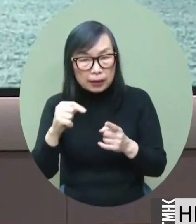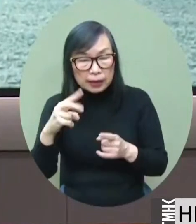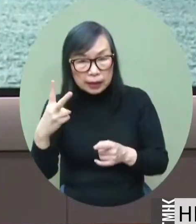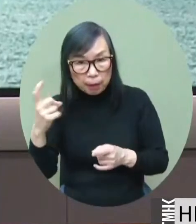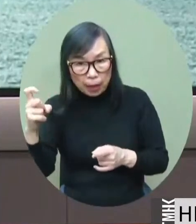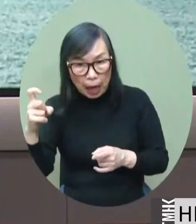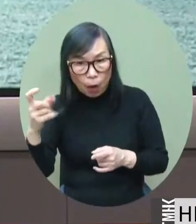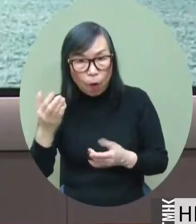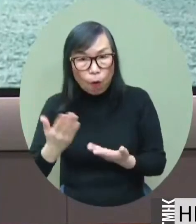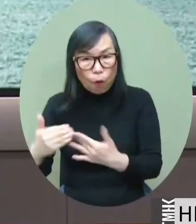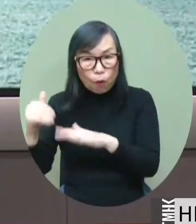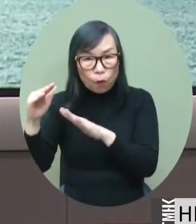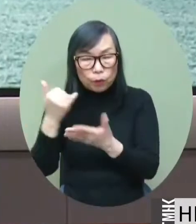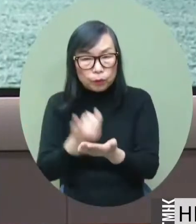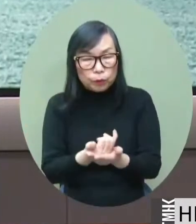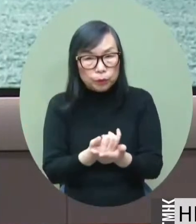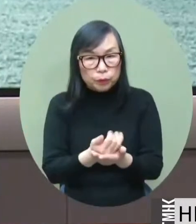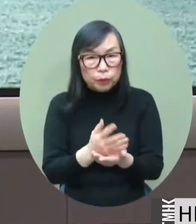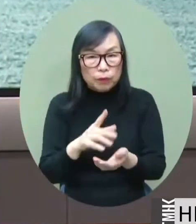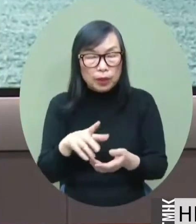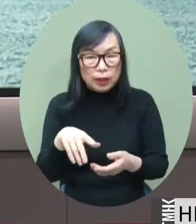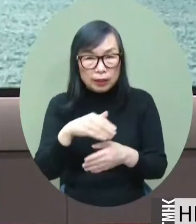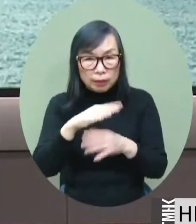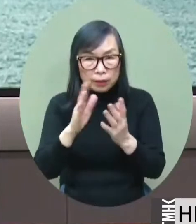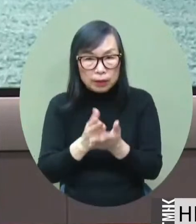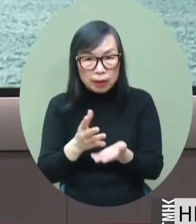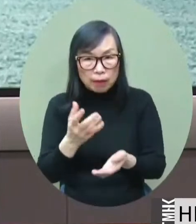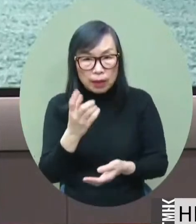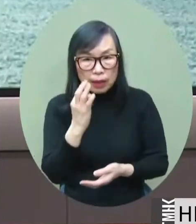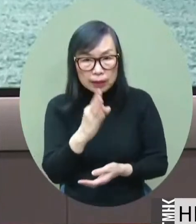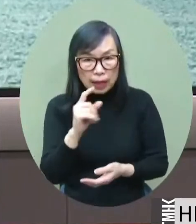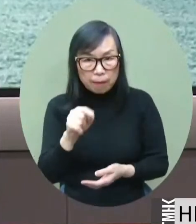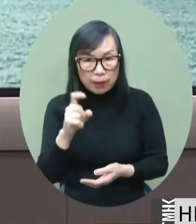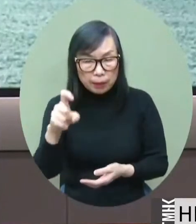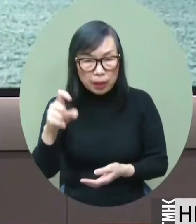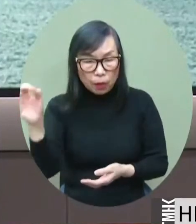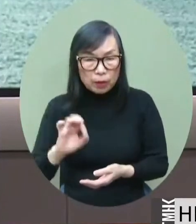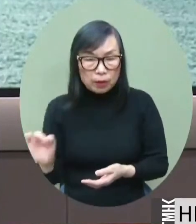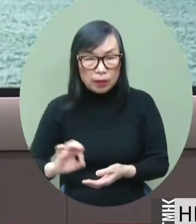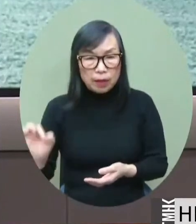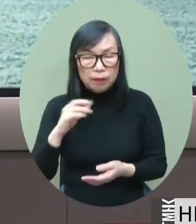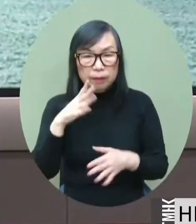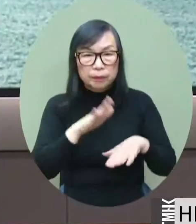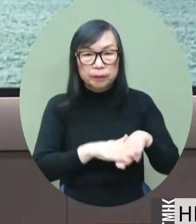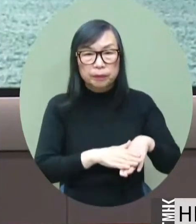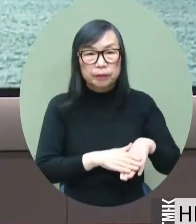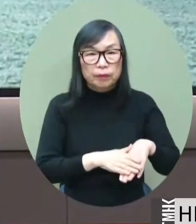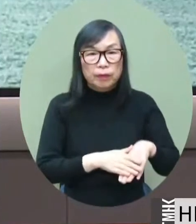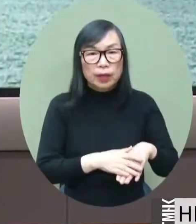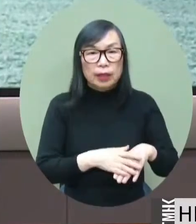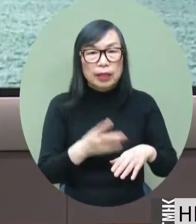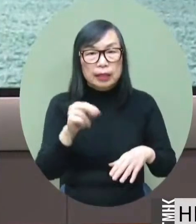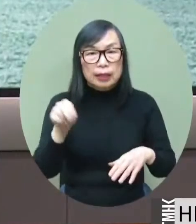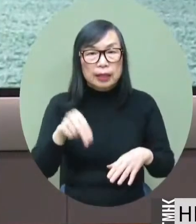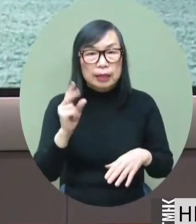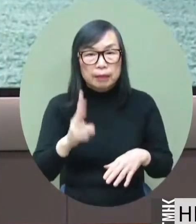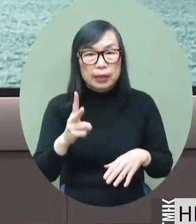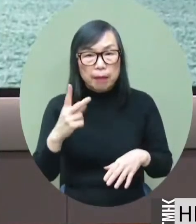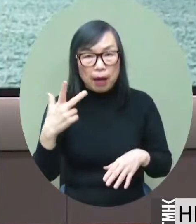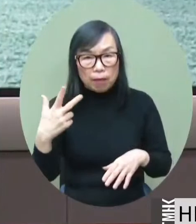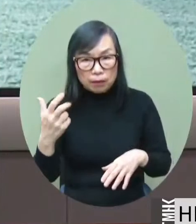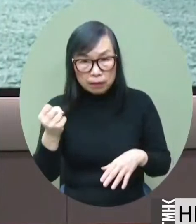314 aged between 18 and 59, accounting for 3.5% of the total. The